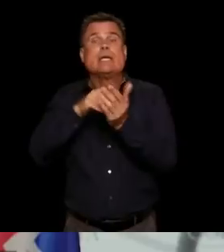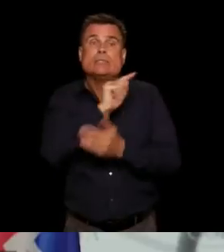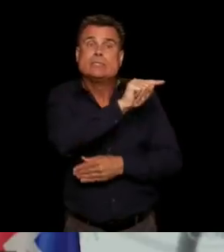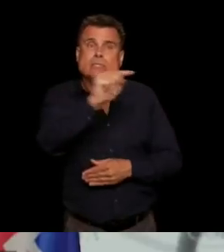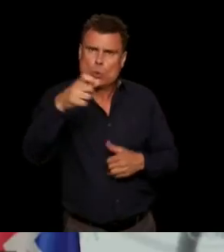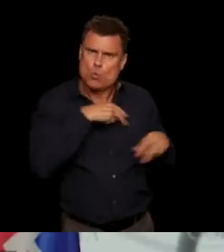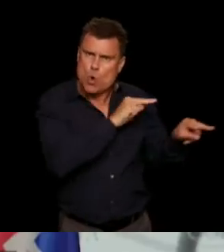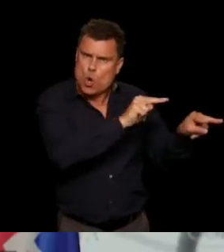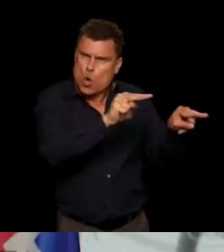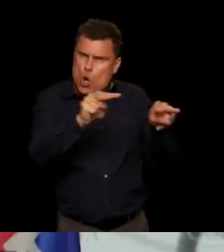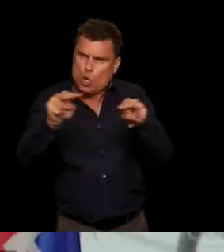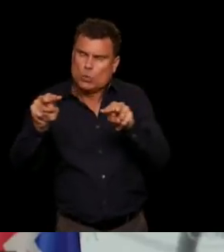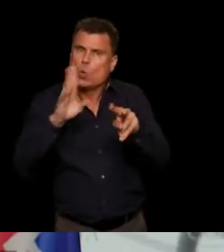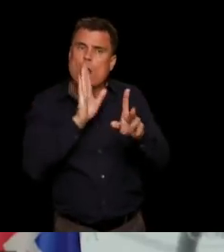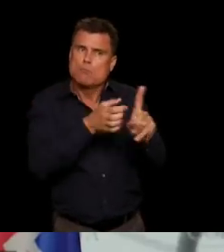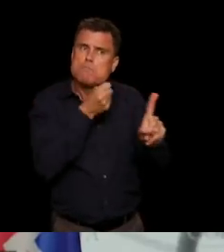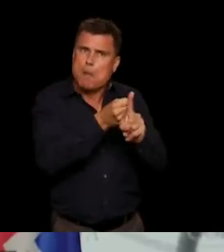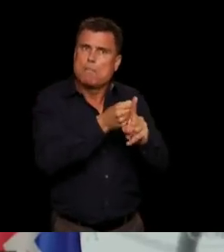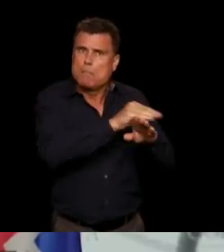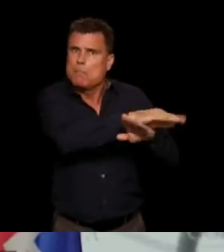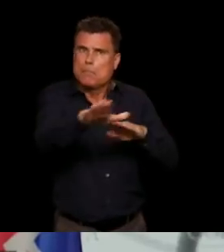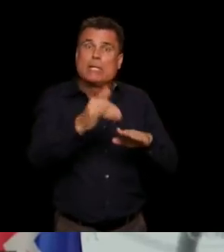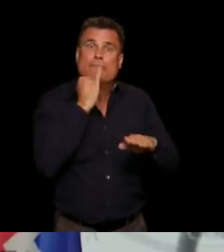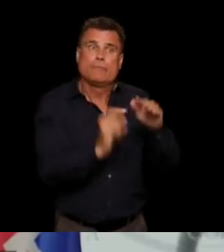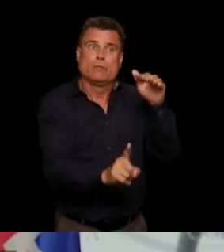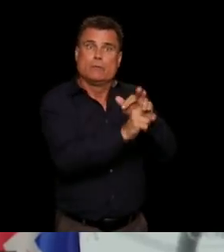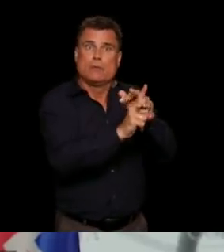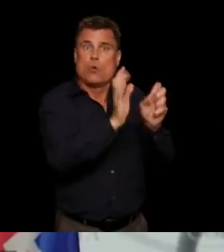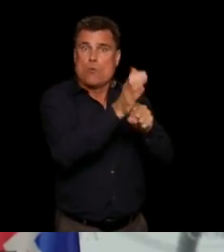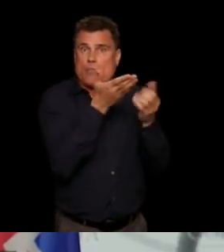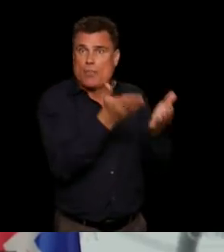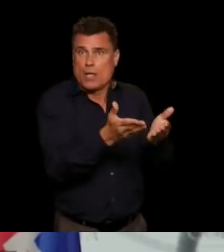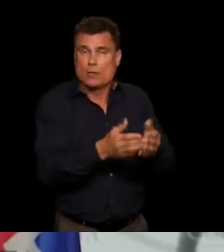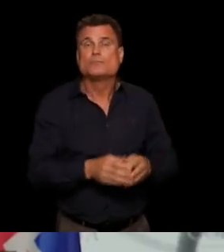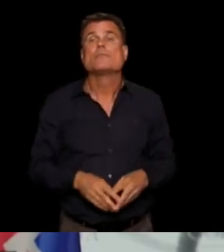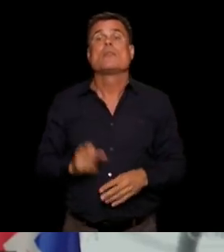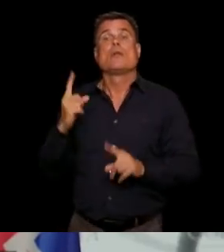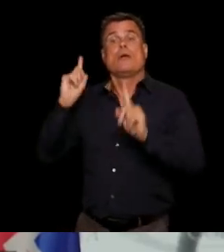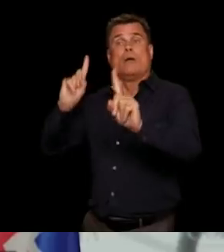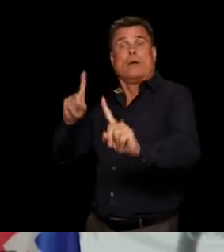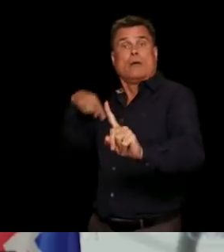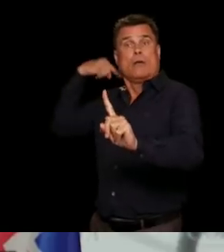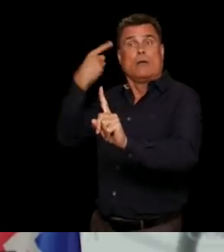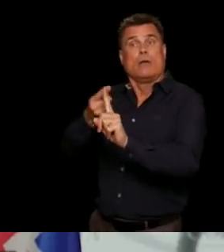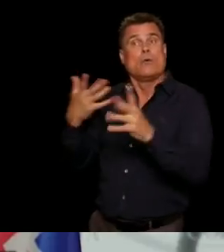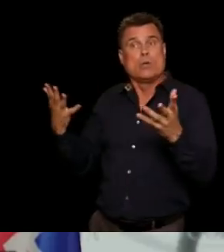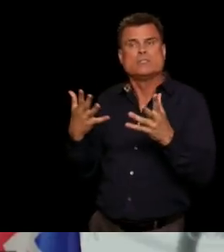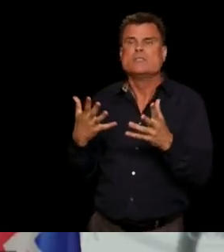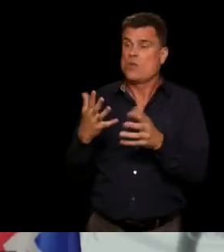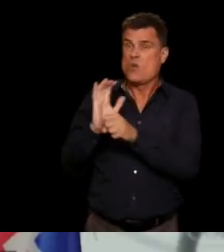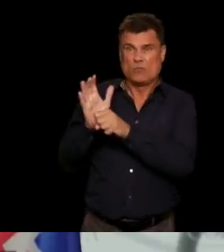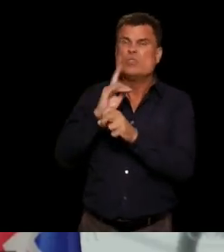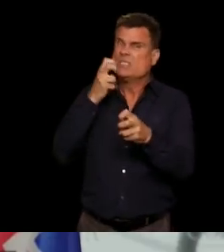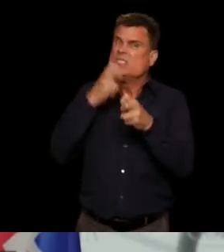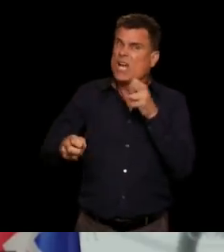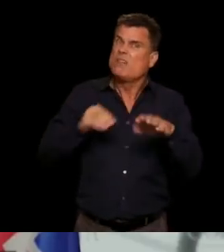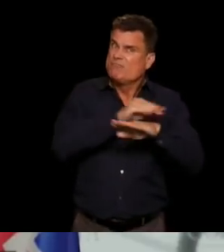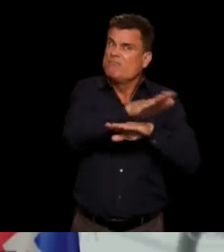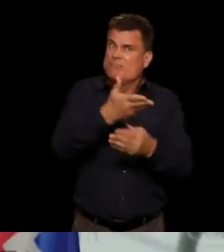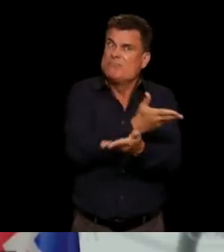COVID-19 pandemic has really been hard for many of us. We have seen in this year's population health